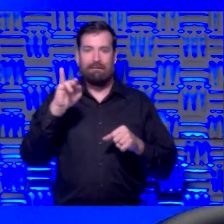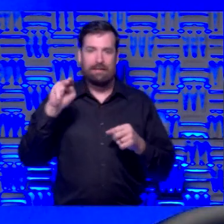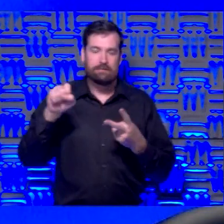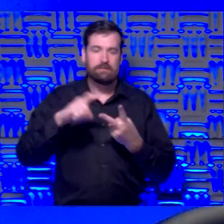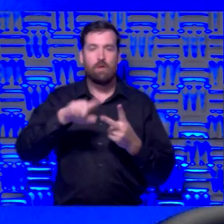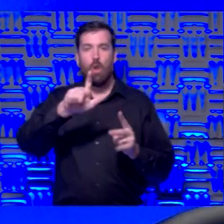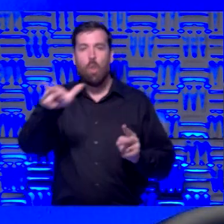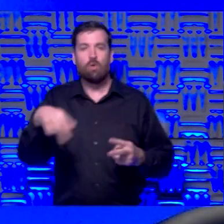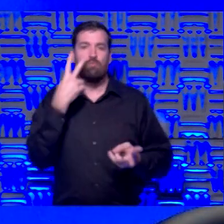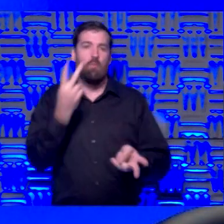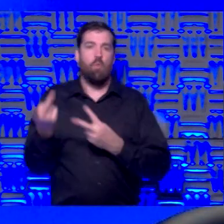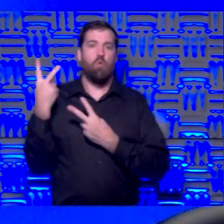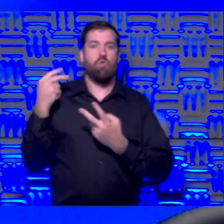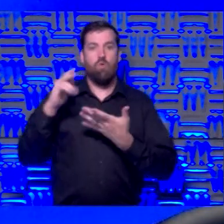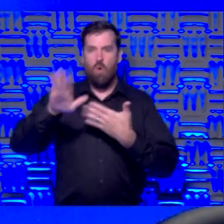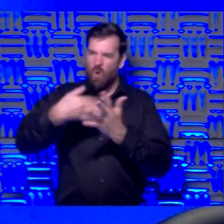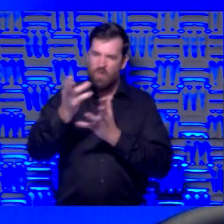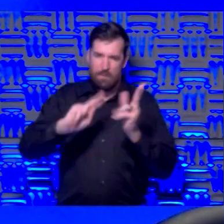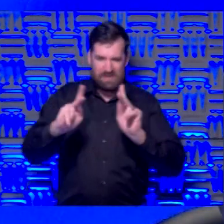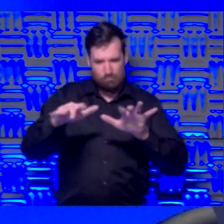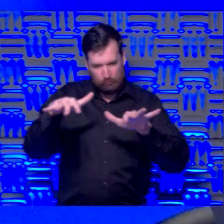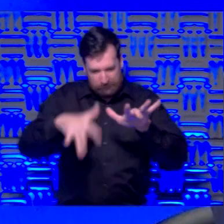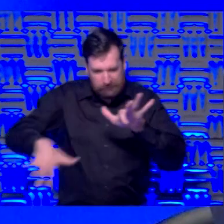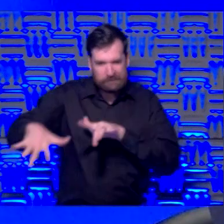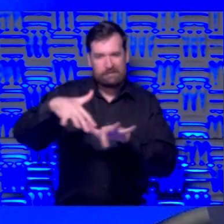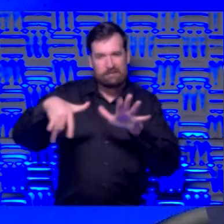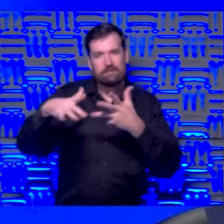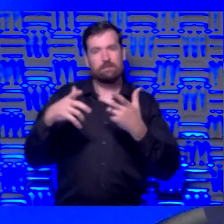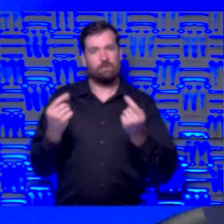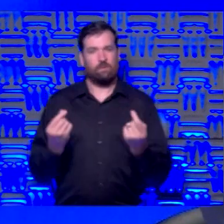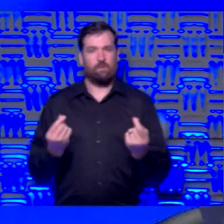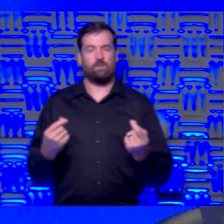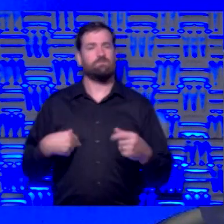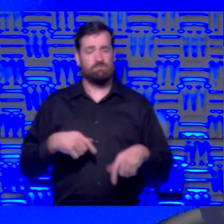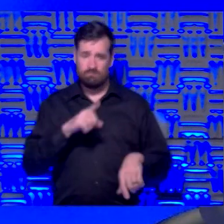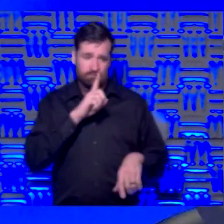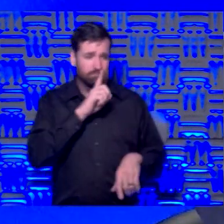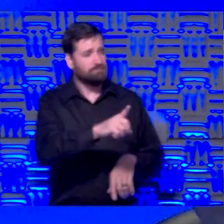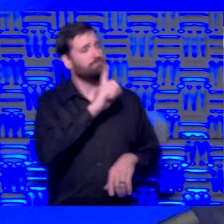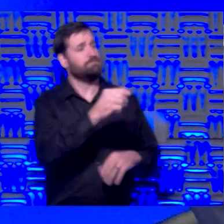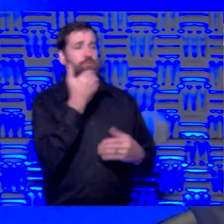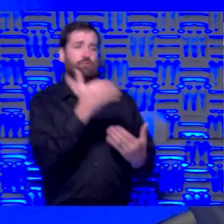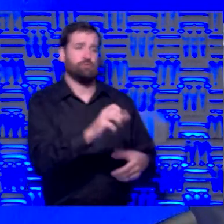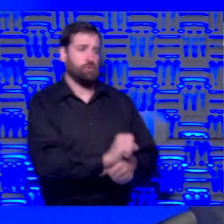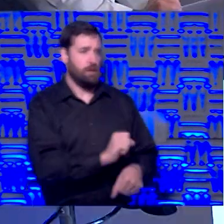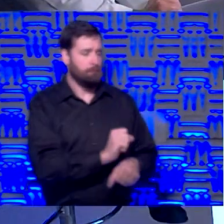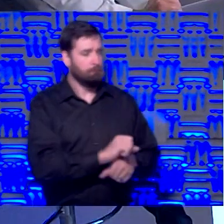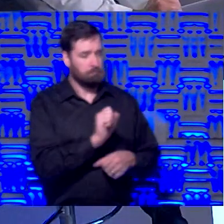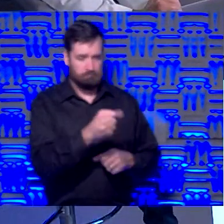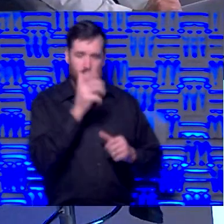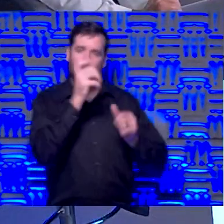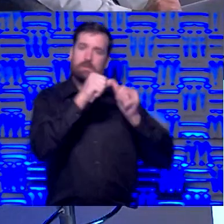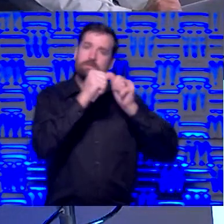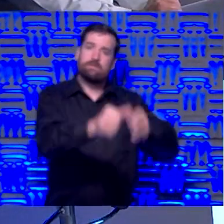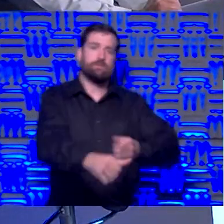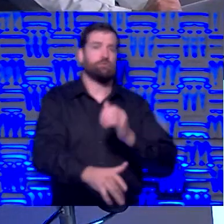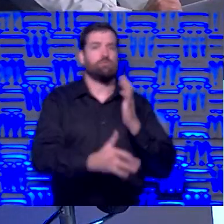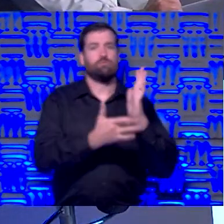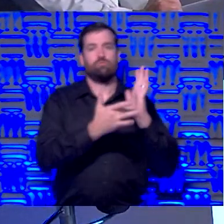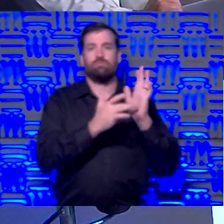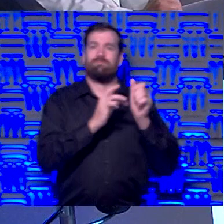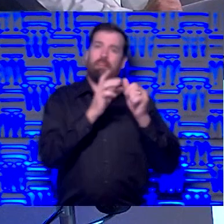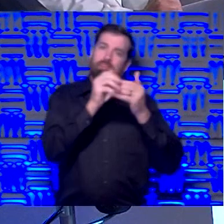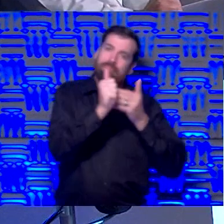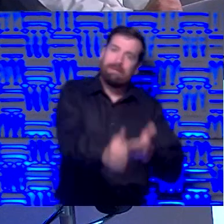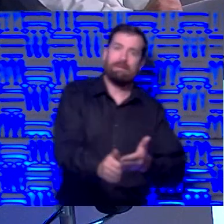Memorial, and all the people on the ground there. So he's done a good job with that as He well. really has, and we'll continue to be leading our Yep. contact tracing